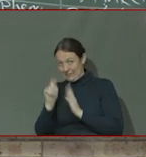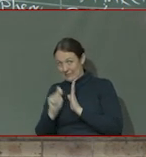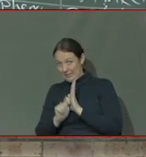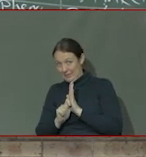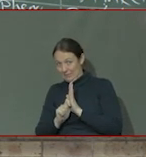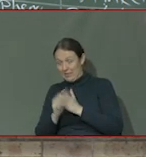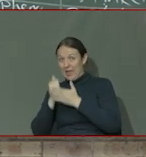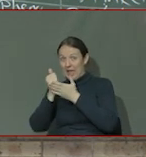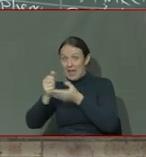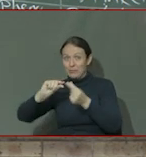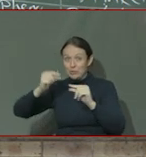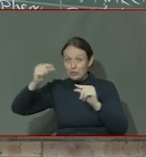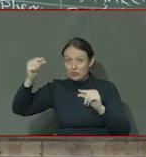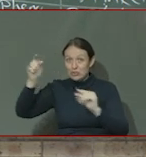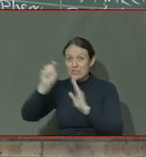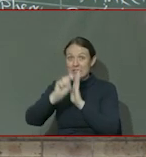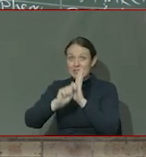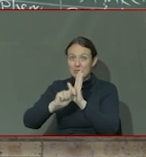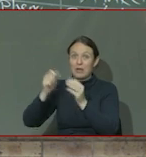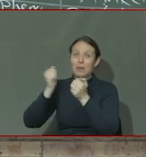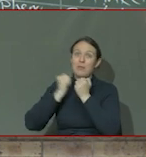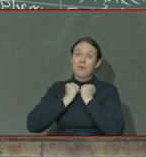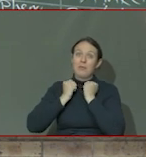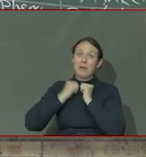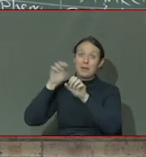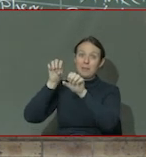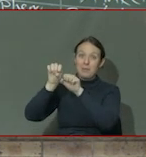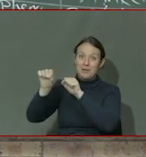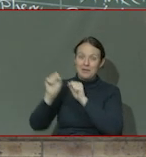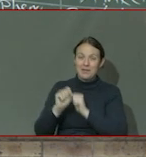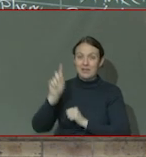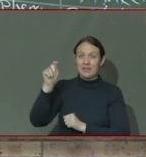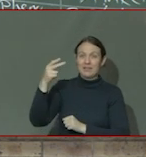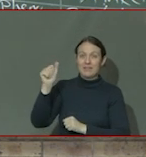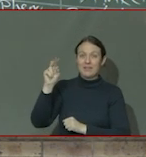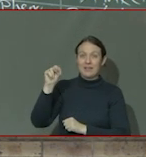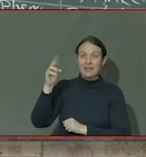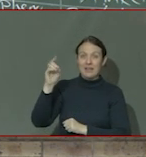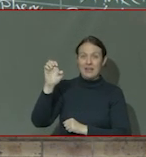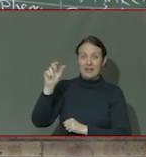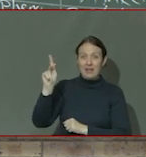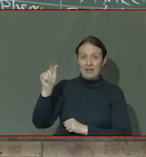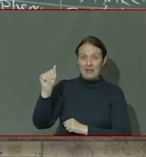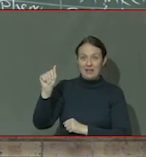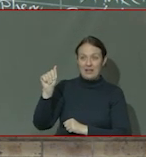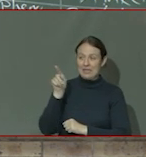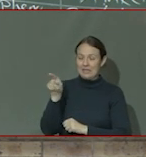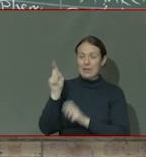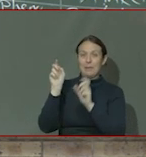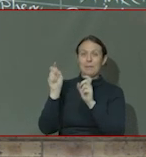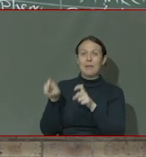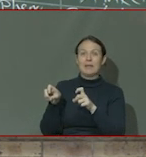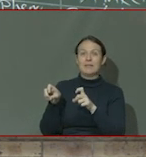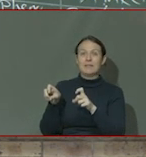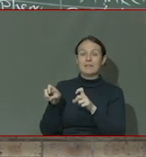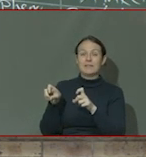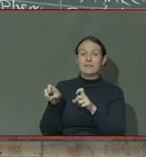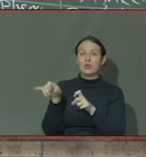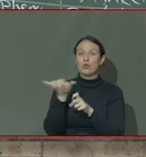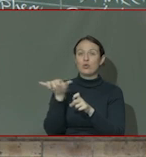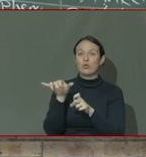of the parents. Now, John is a parent there. Tandeka, we know, can only be what for eye color